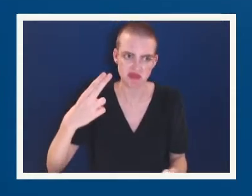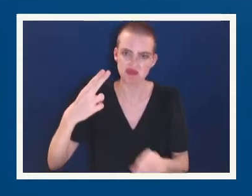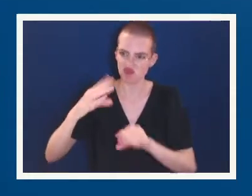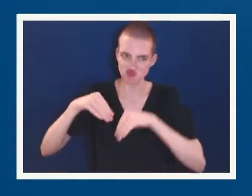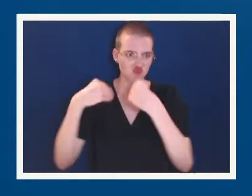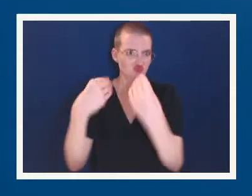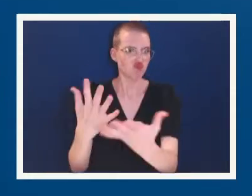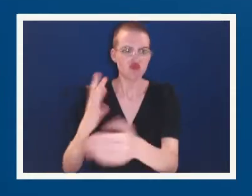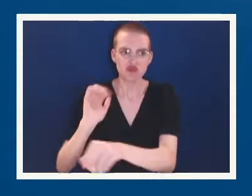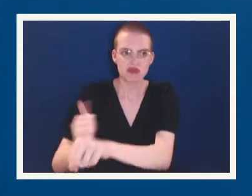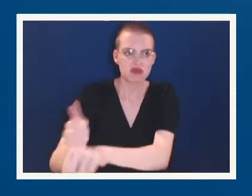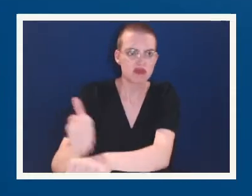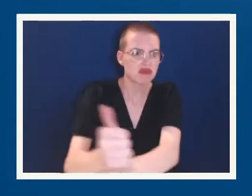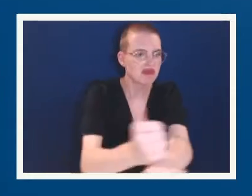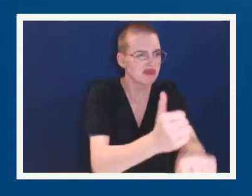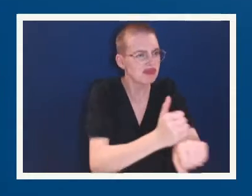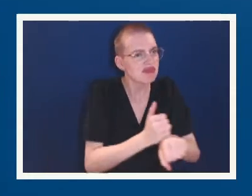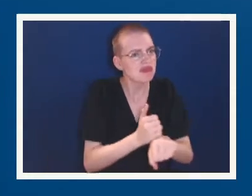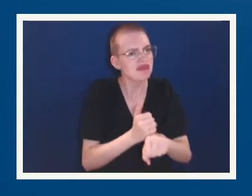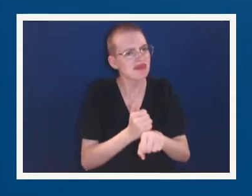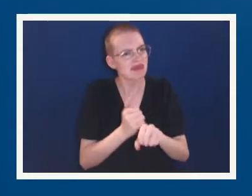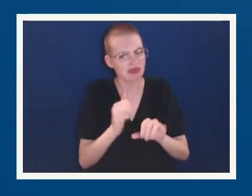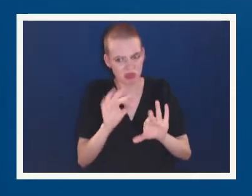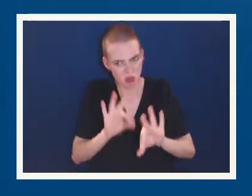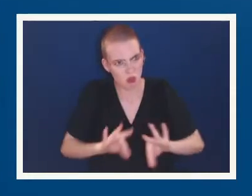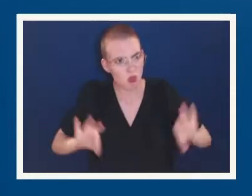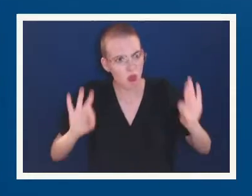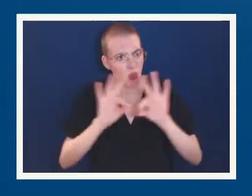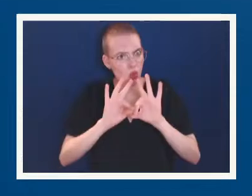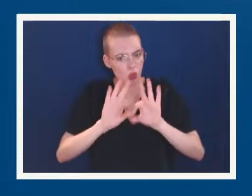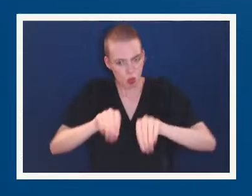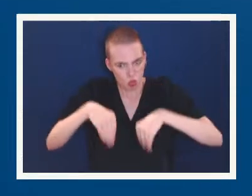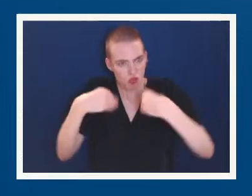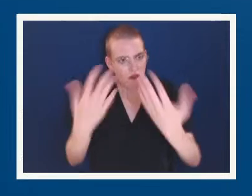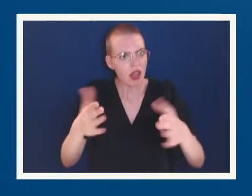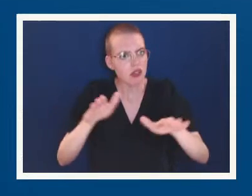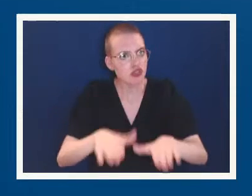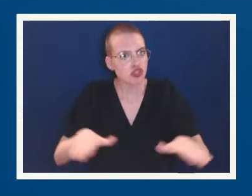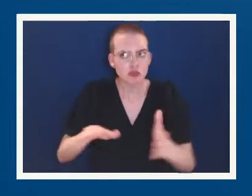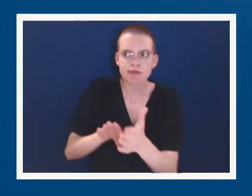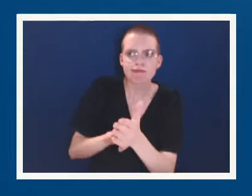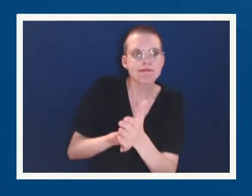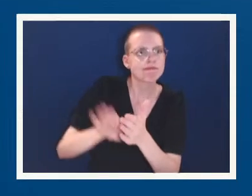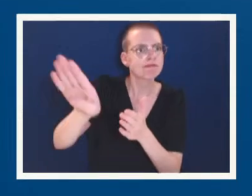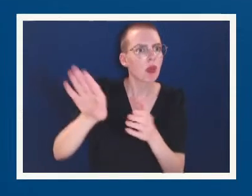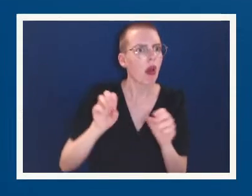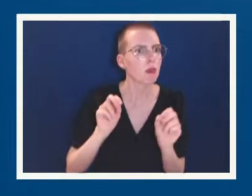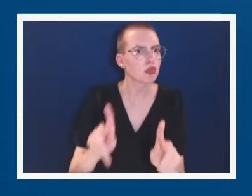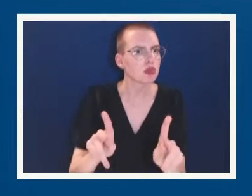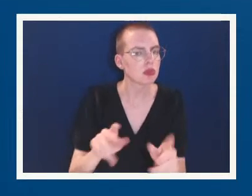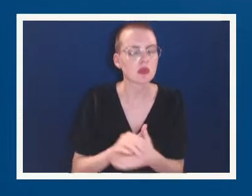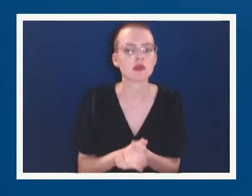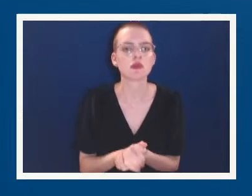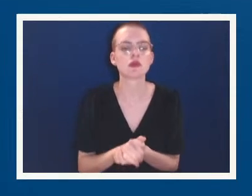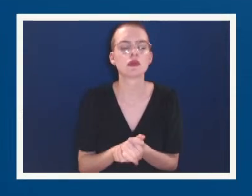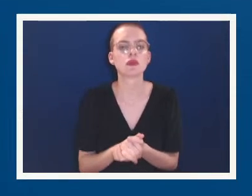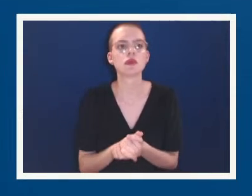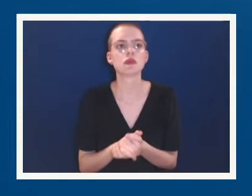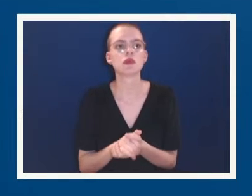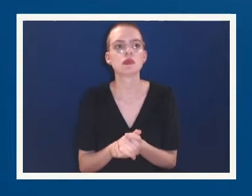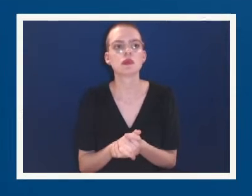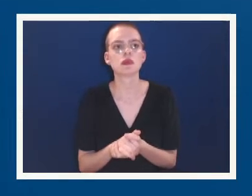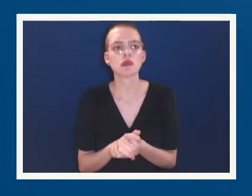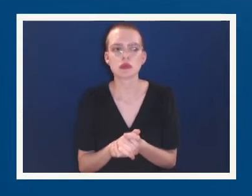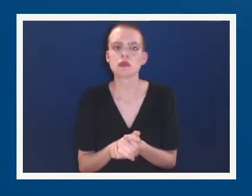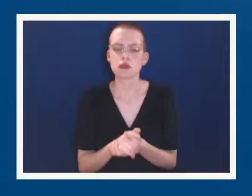We got to give our kids an opportunity to succeed. We have to make sure in every classroom we've got a